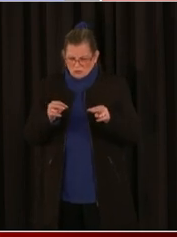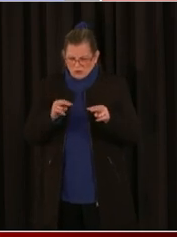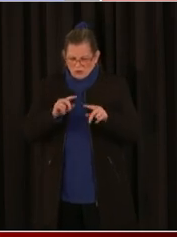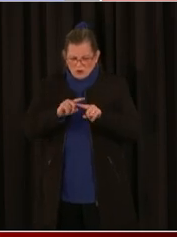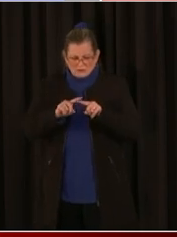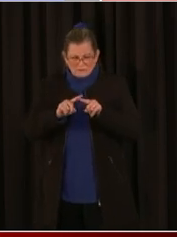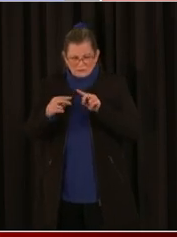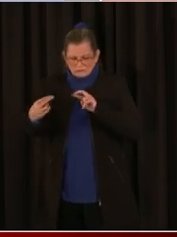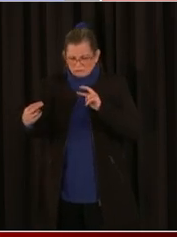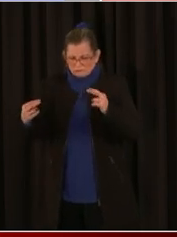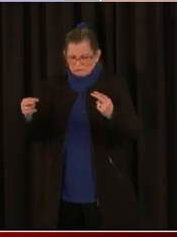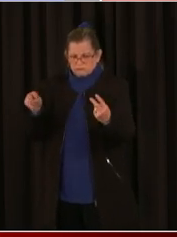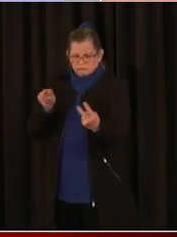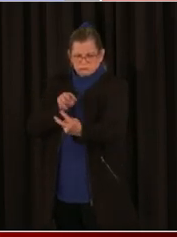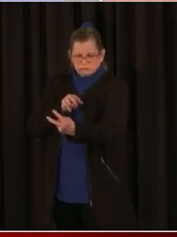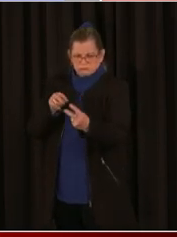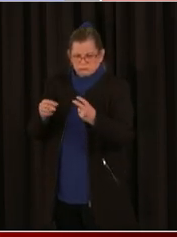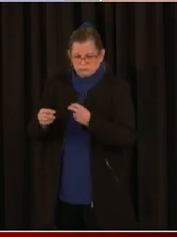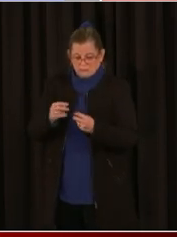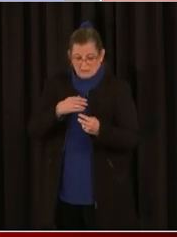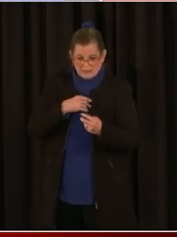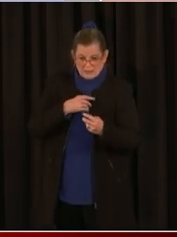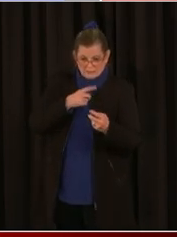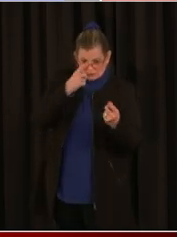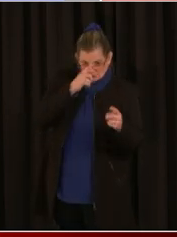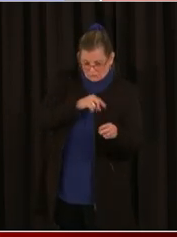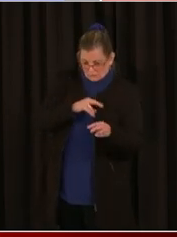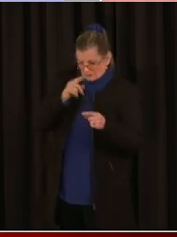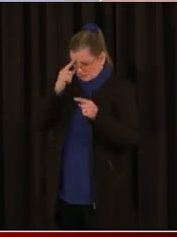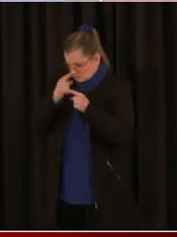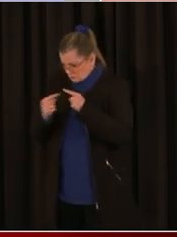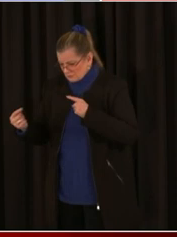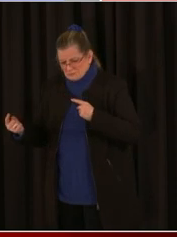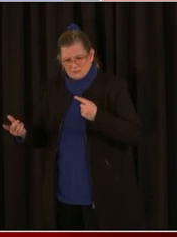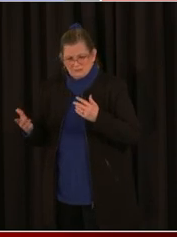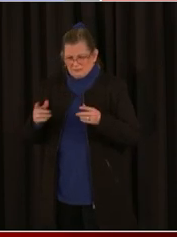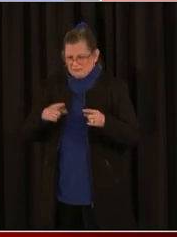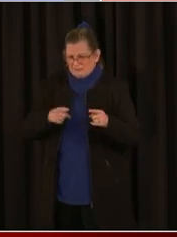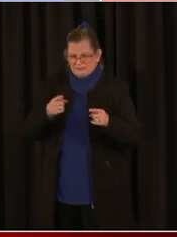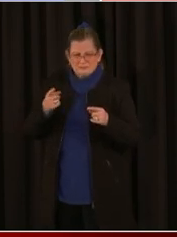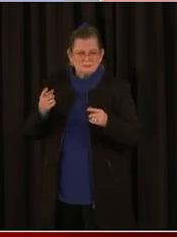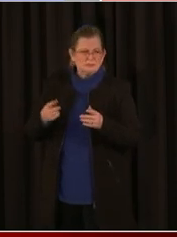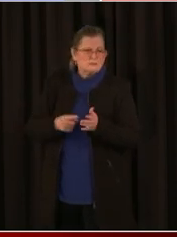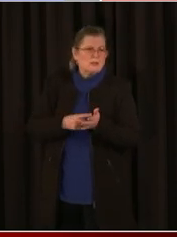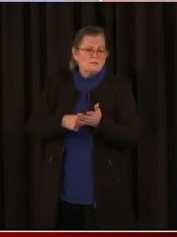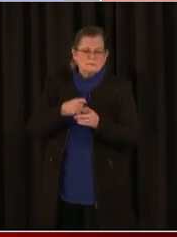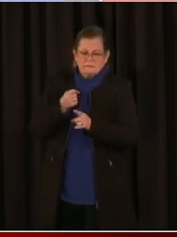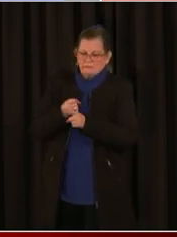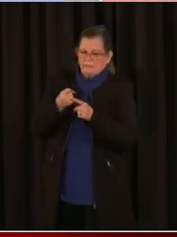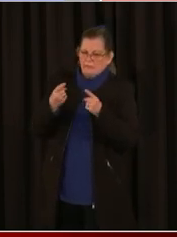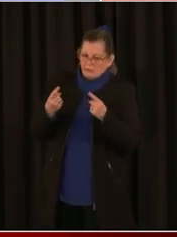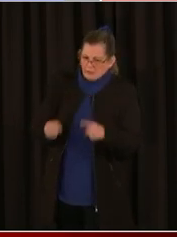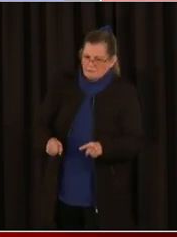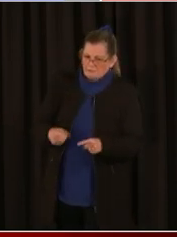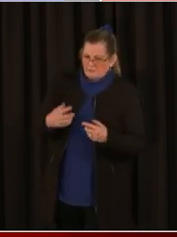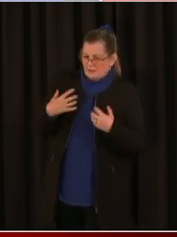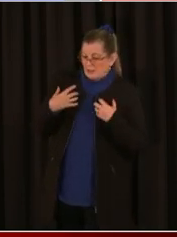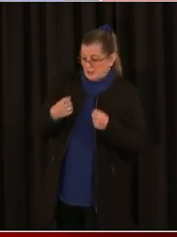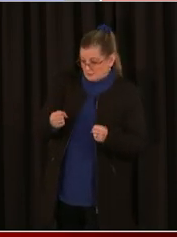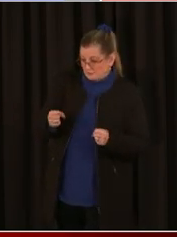you're seeing a disagreement between the branches of government, and that happens in a healthy democracy.